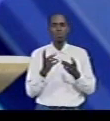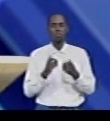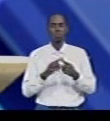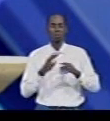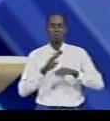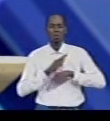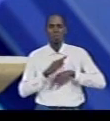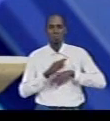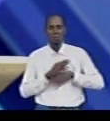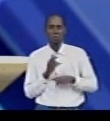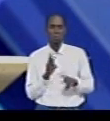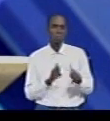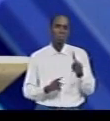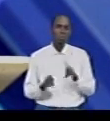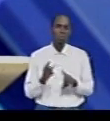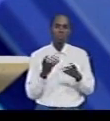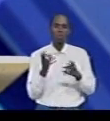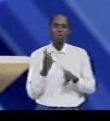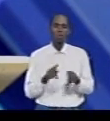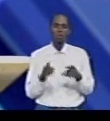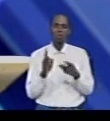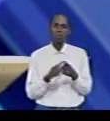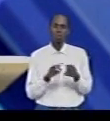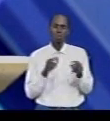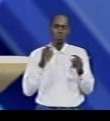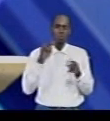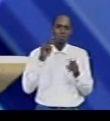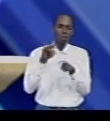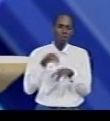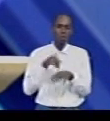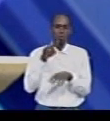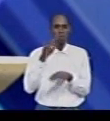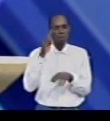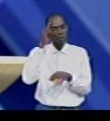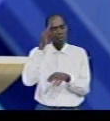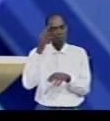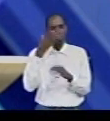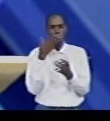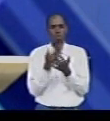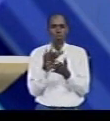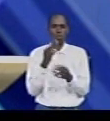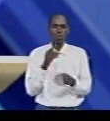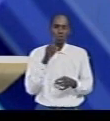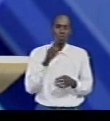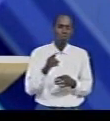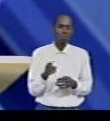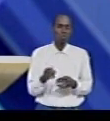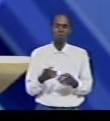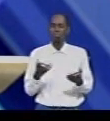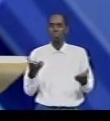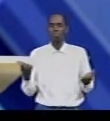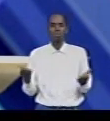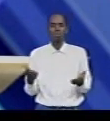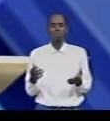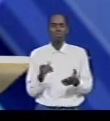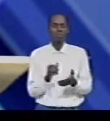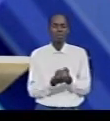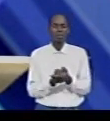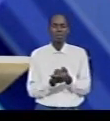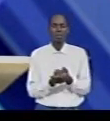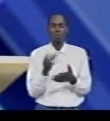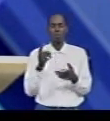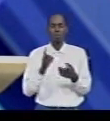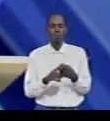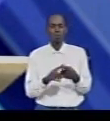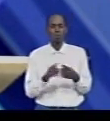people, you want them to look at you and think good of you and everything about you. You want them to say, yes, you are a